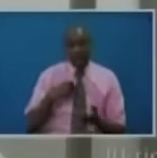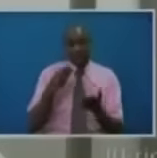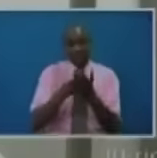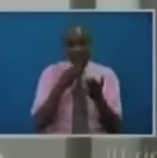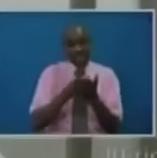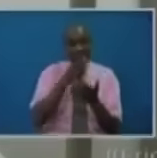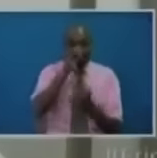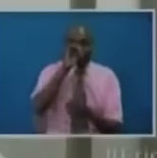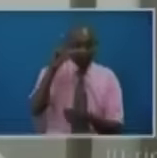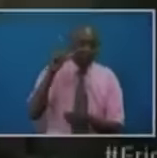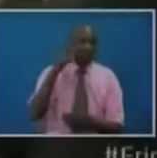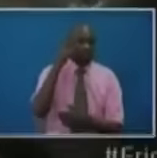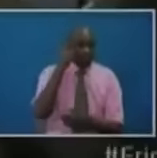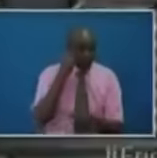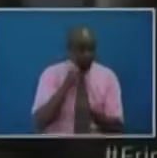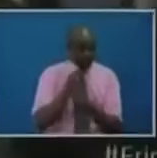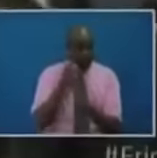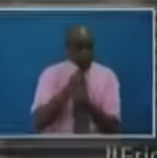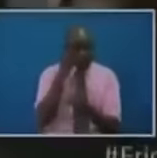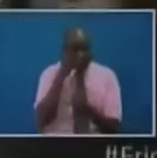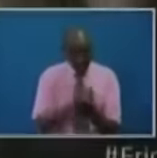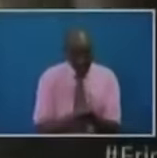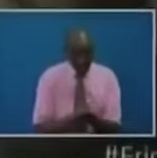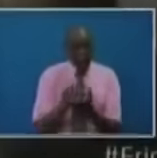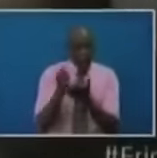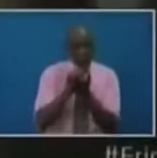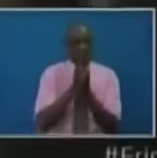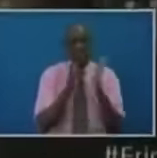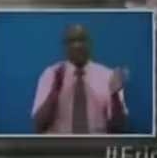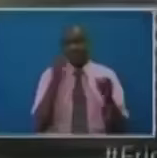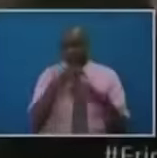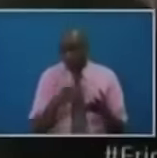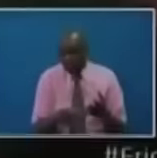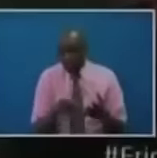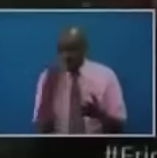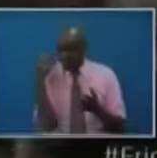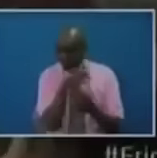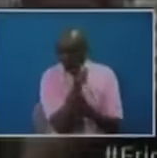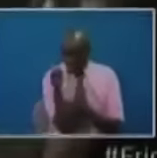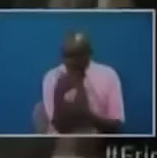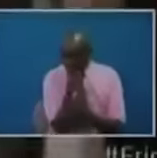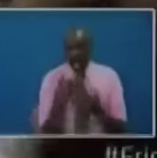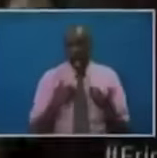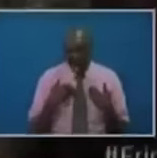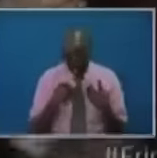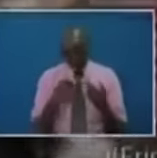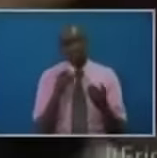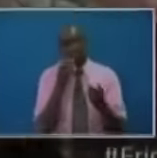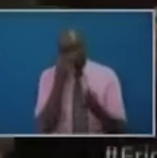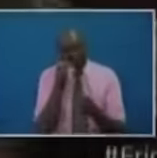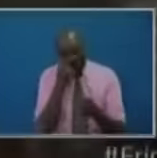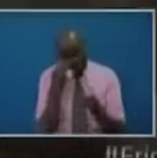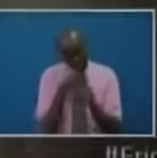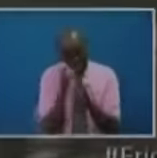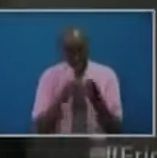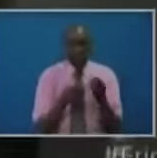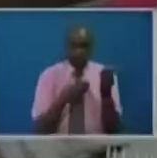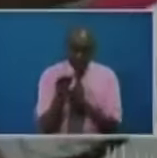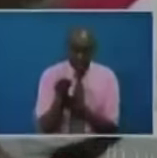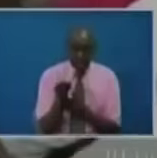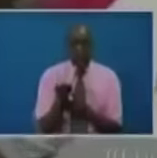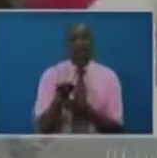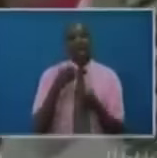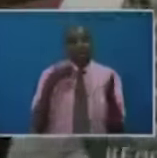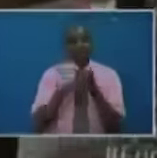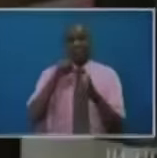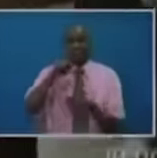Bill 2014 by some 50 days, the Auditor General fears that some fishy deals might have undergone for the Assembly to purchase Kaspersky